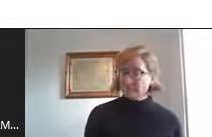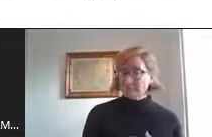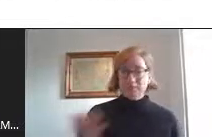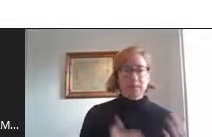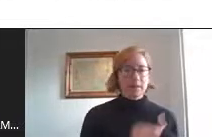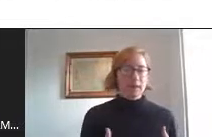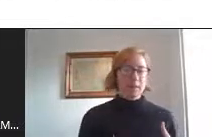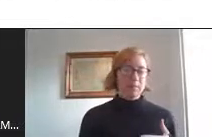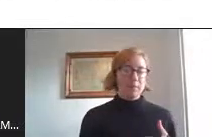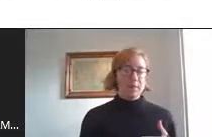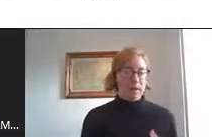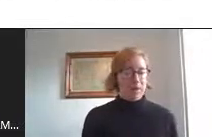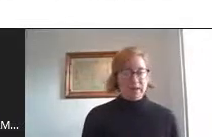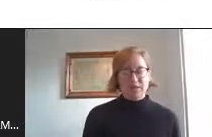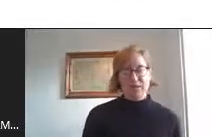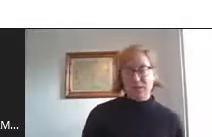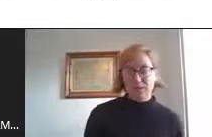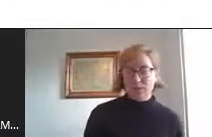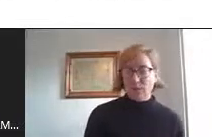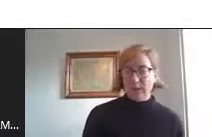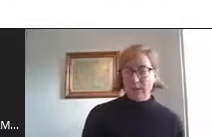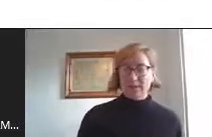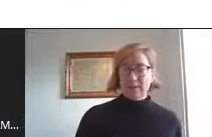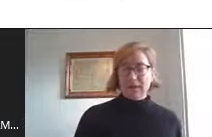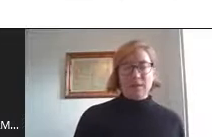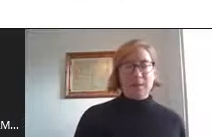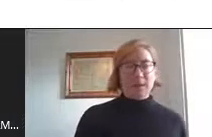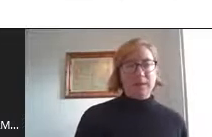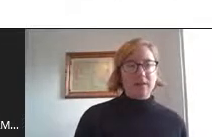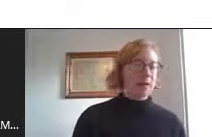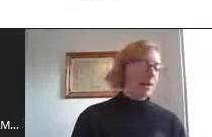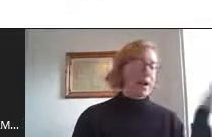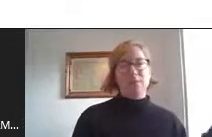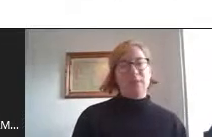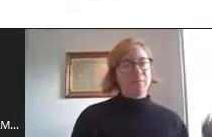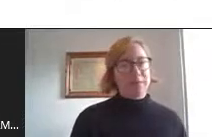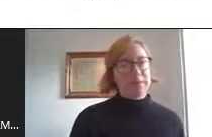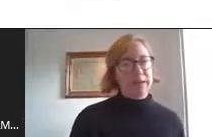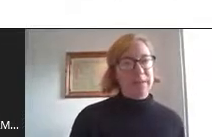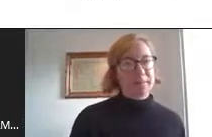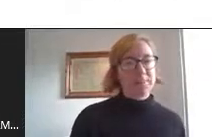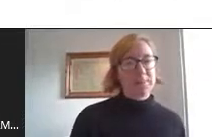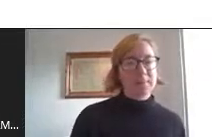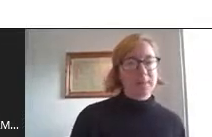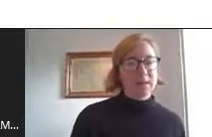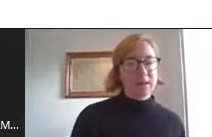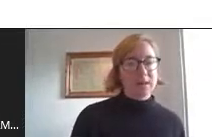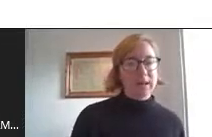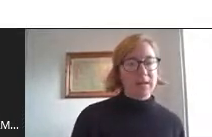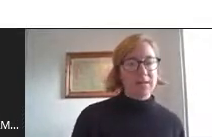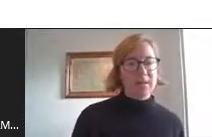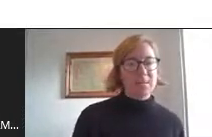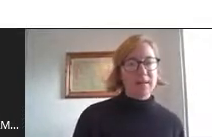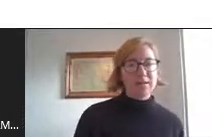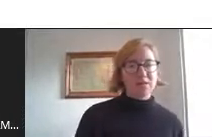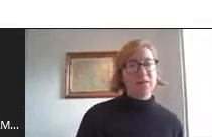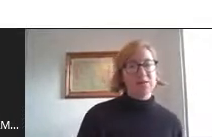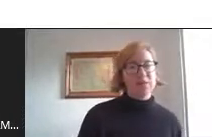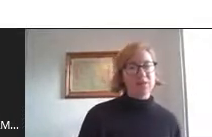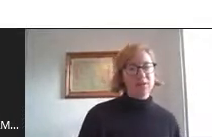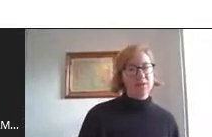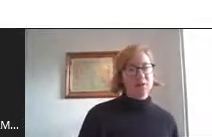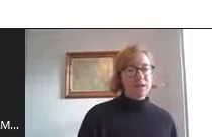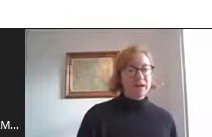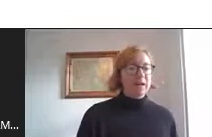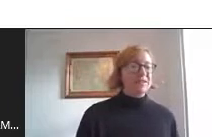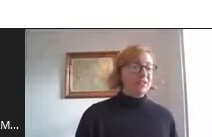So yeah, early intervention is always the best way to go, as with everything really. Okay, so basic do's